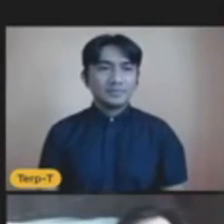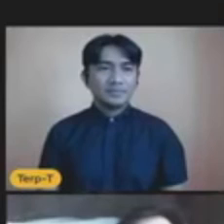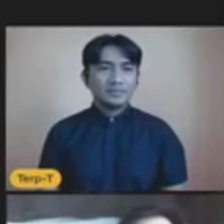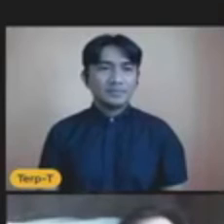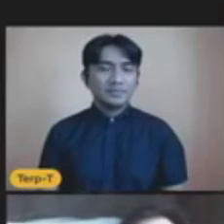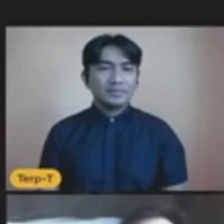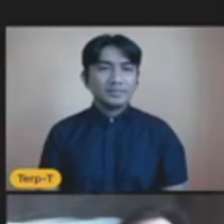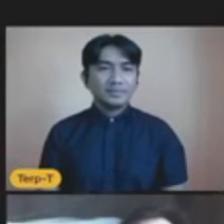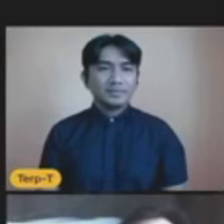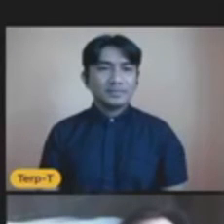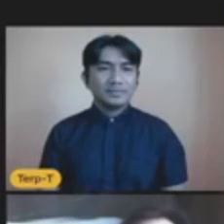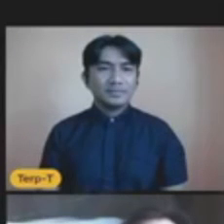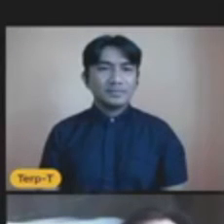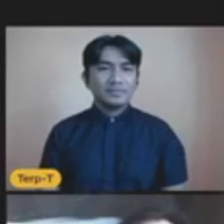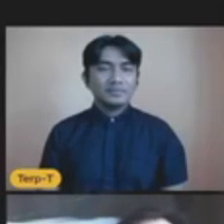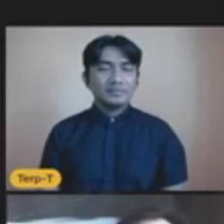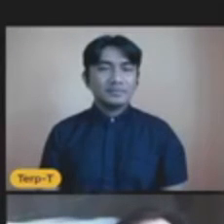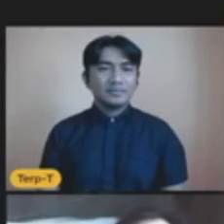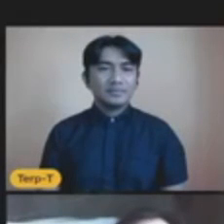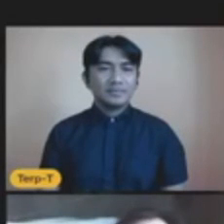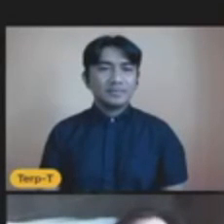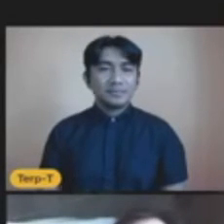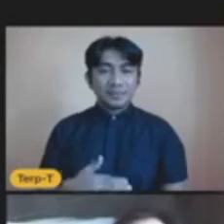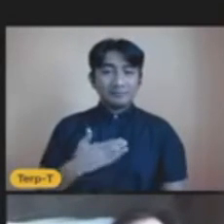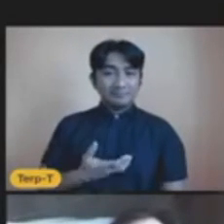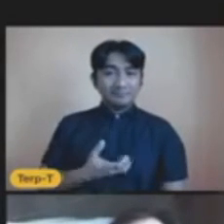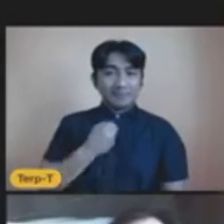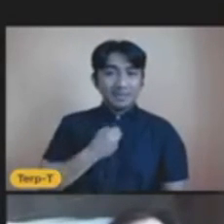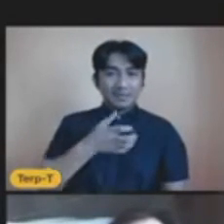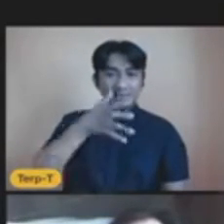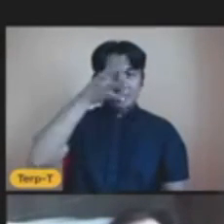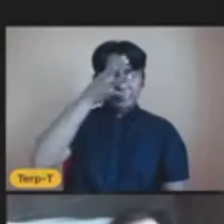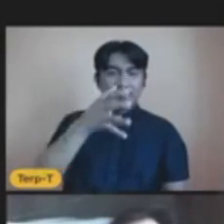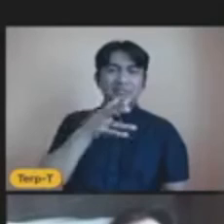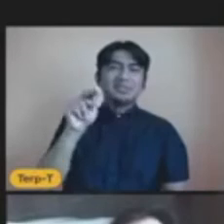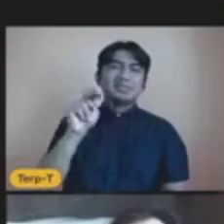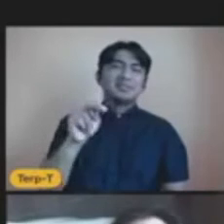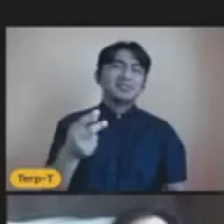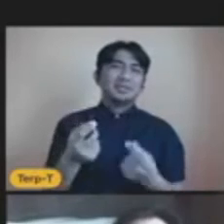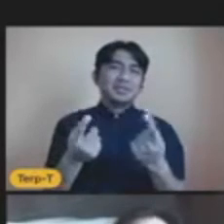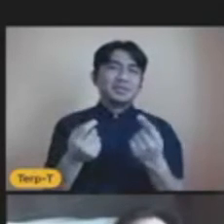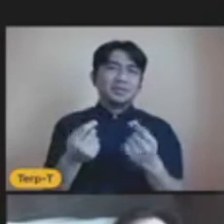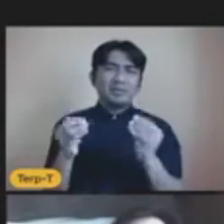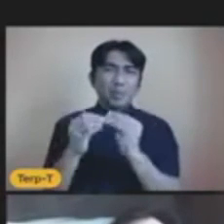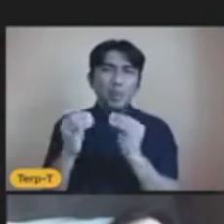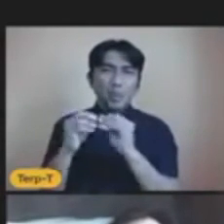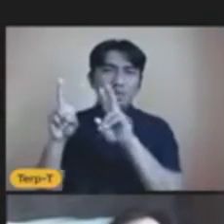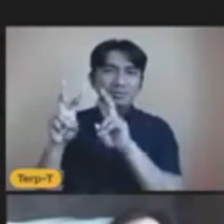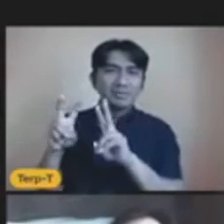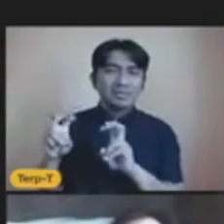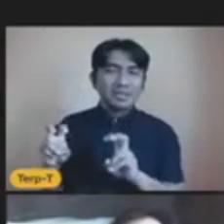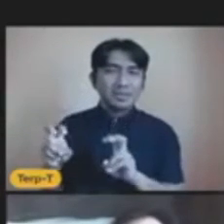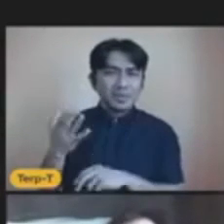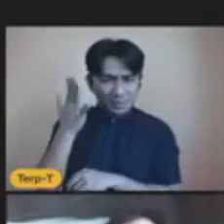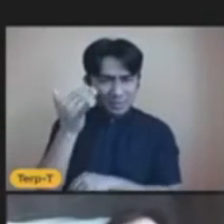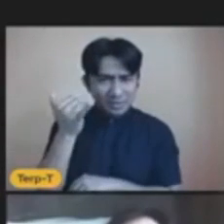So, as parents, I believe we need to do a lot of research. See, most